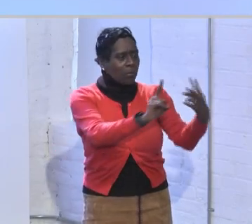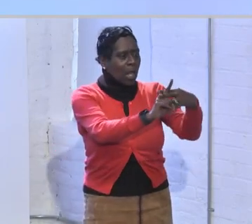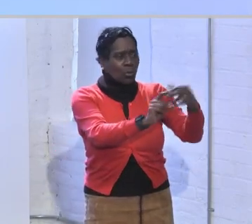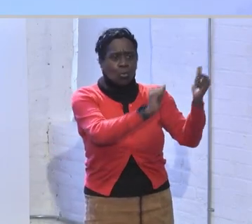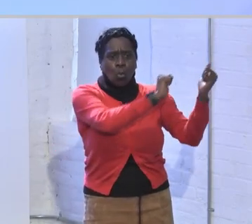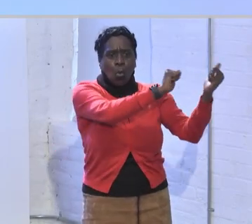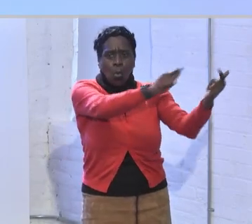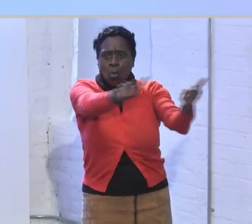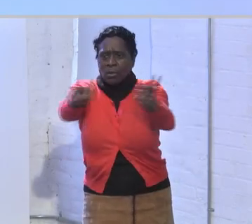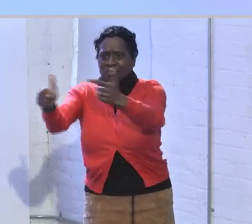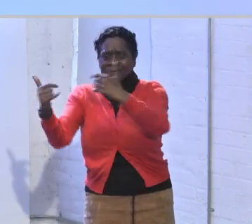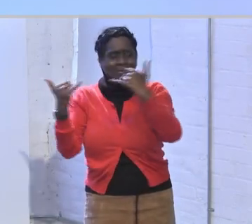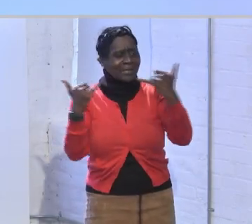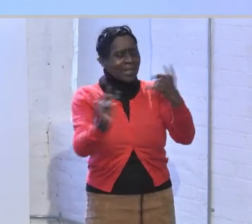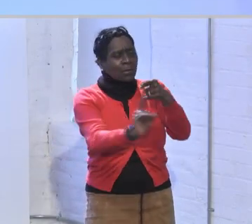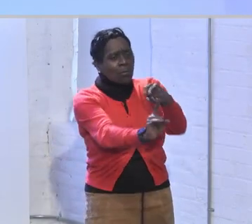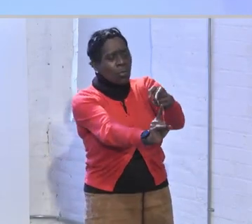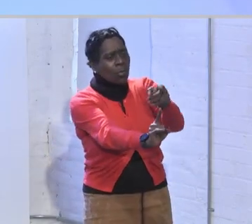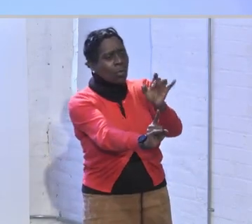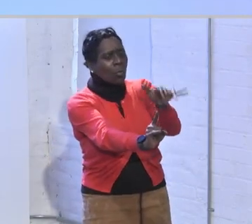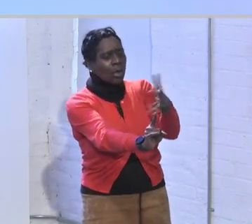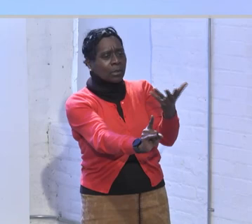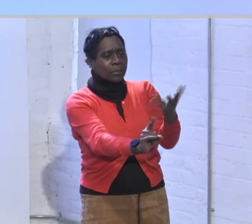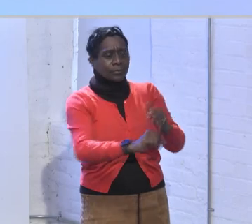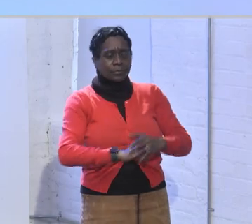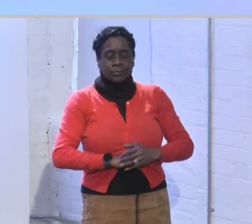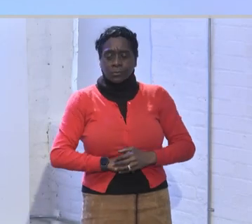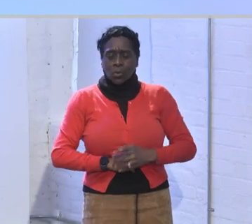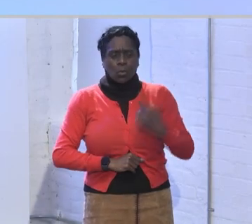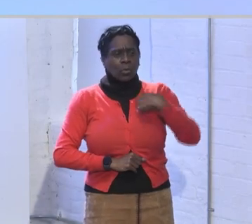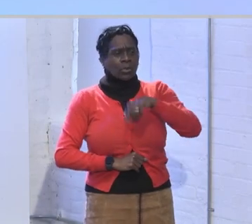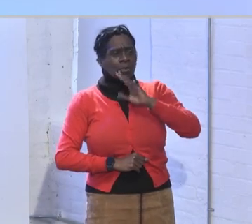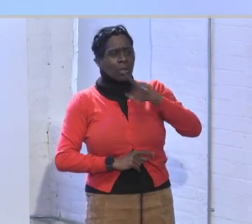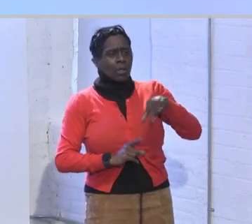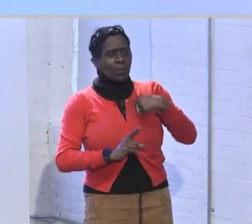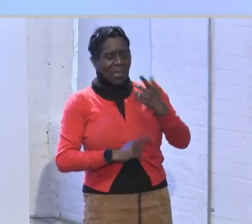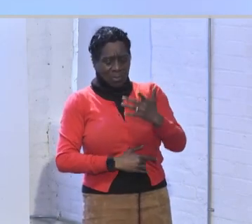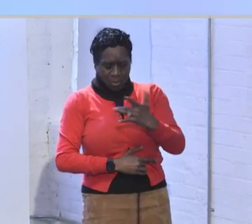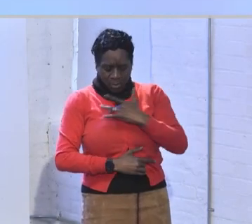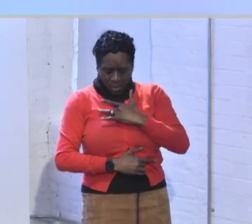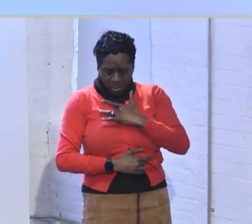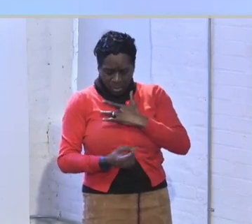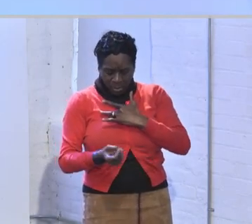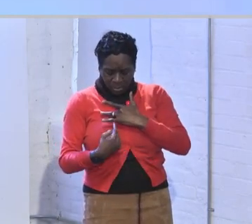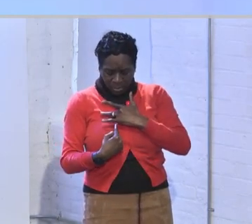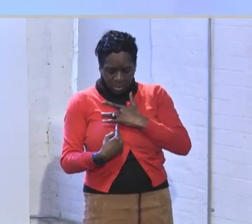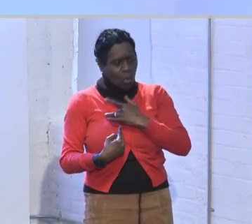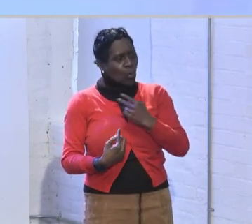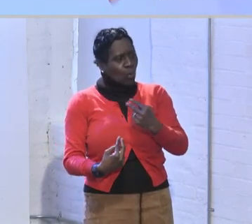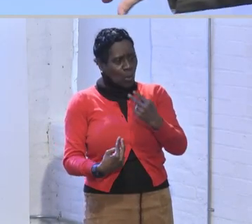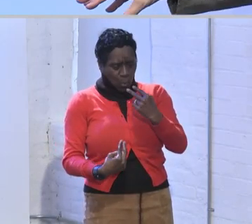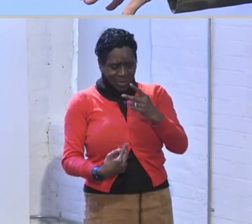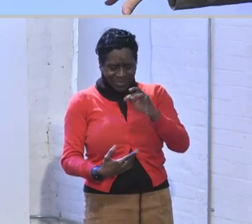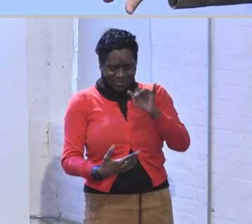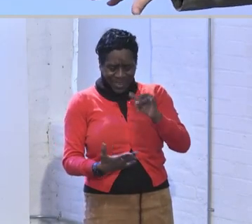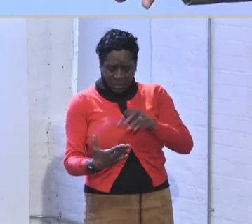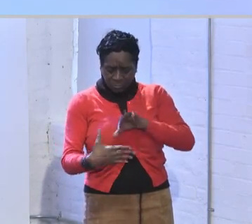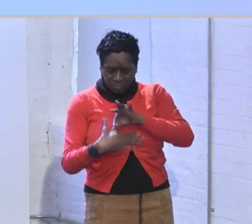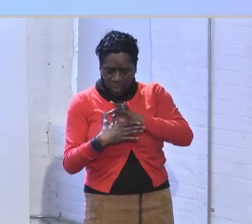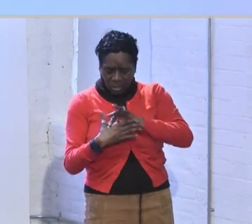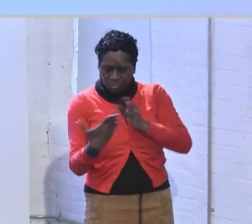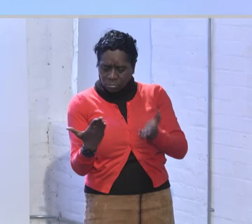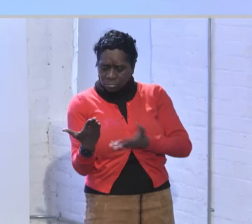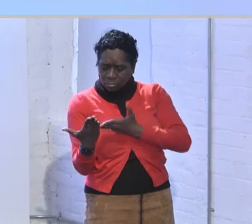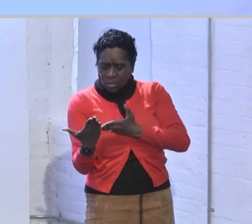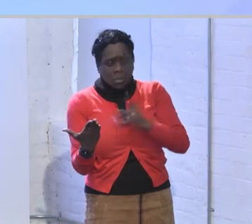person here. The fact is that when we talk about the heart, and we look at this in context,